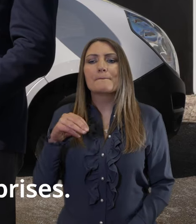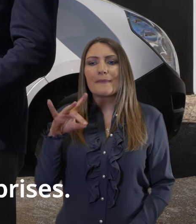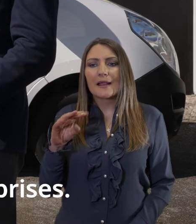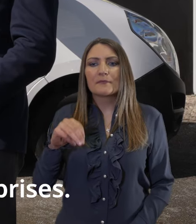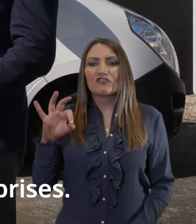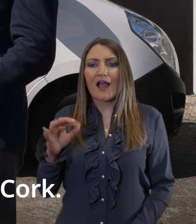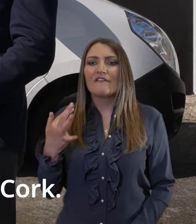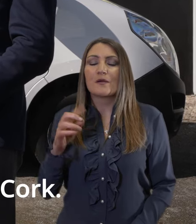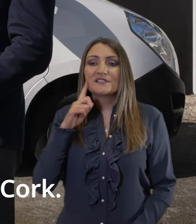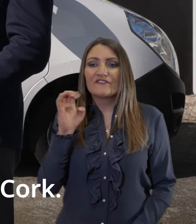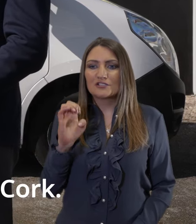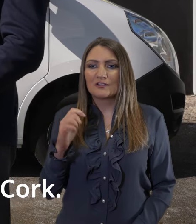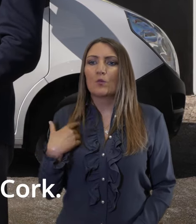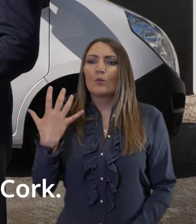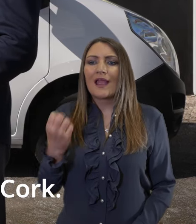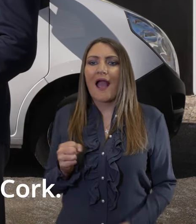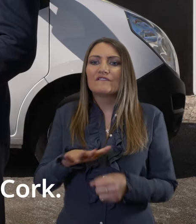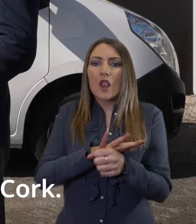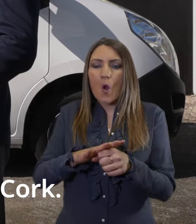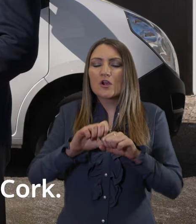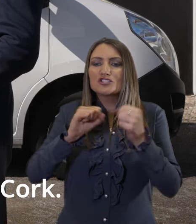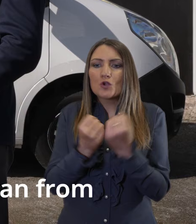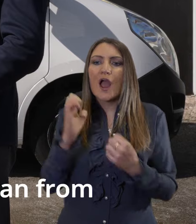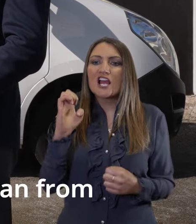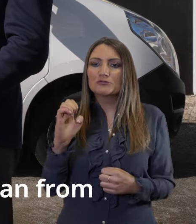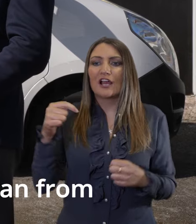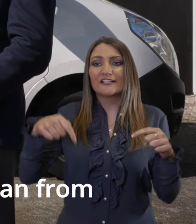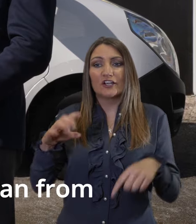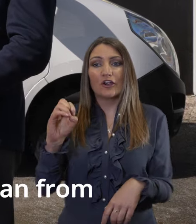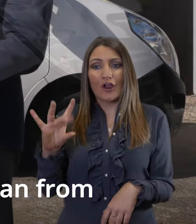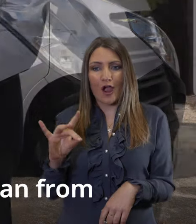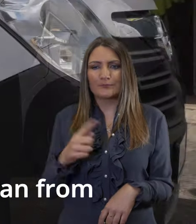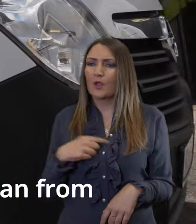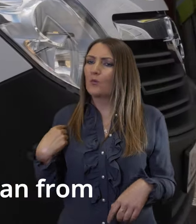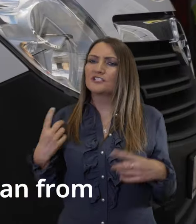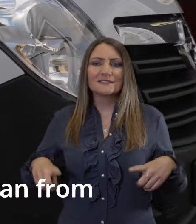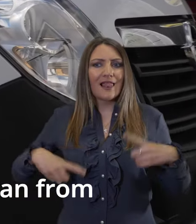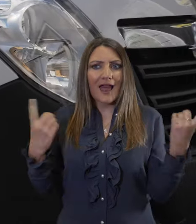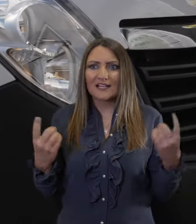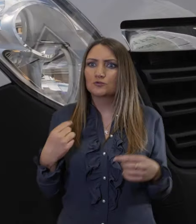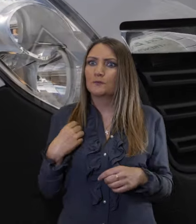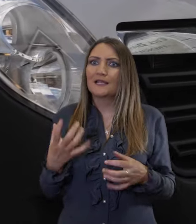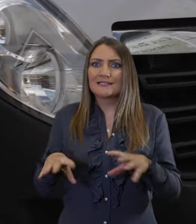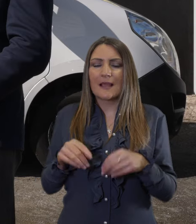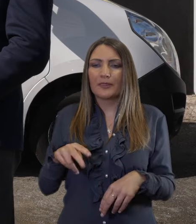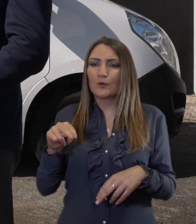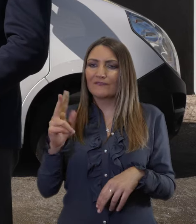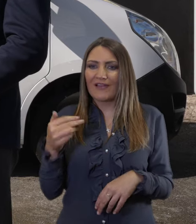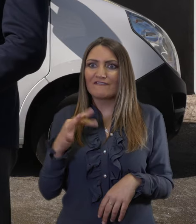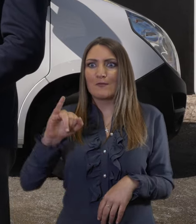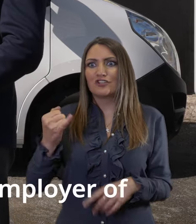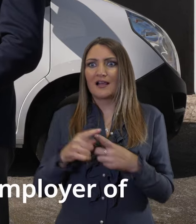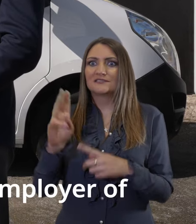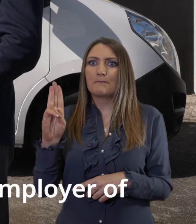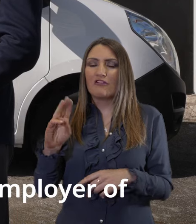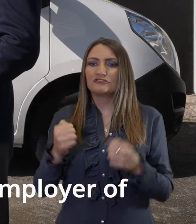from Deaf Enterprises. We have a local social enterprise here in Cork and we're delighted to be accepting this new van from Johnson Power Motor Group.